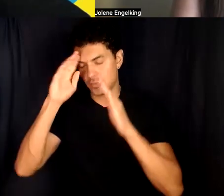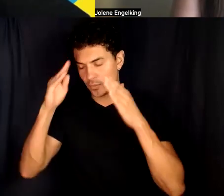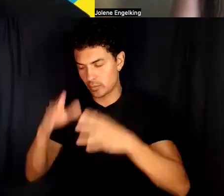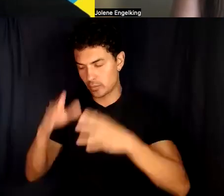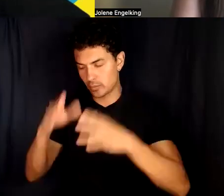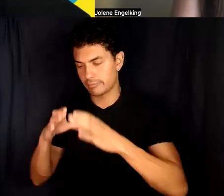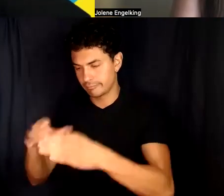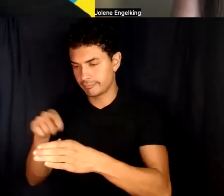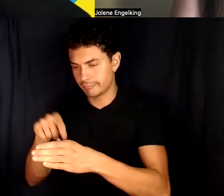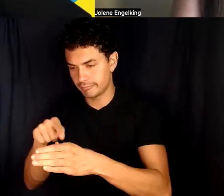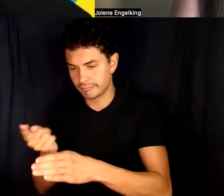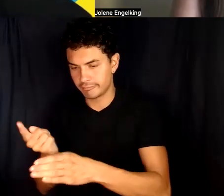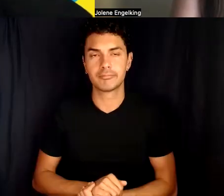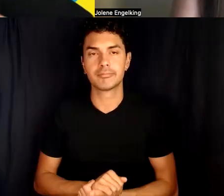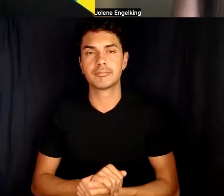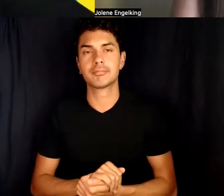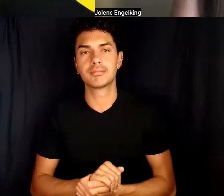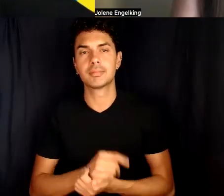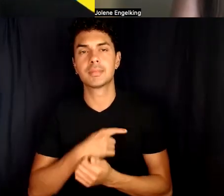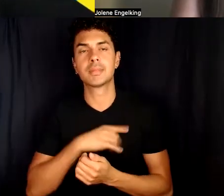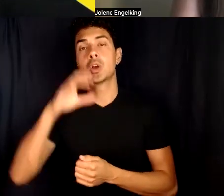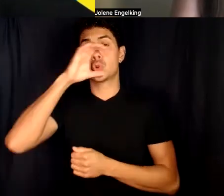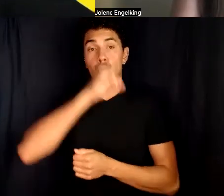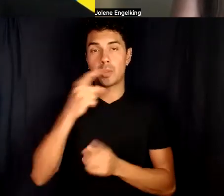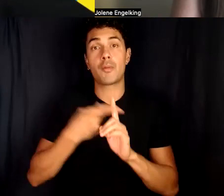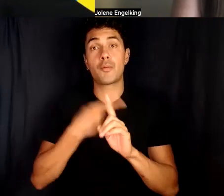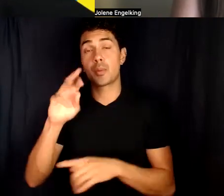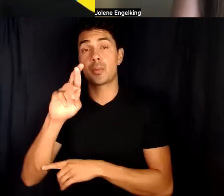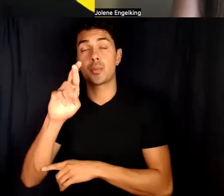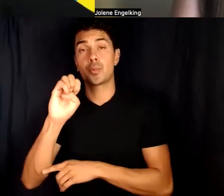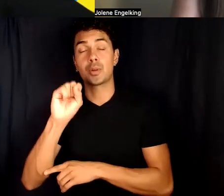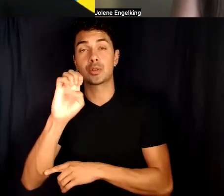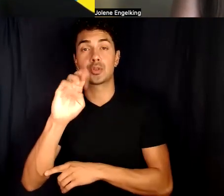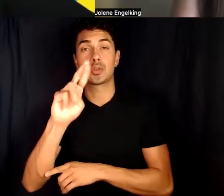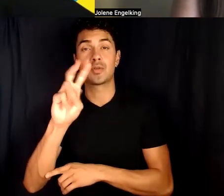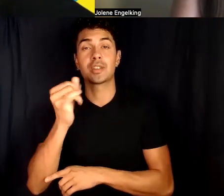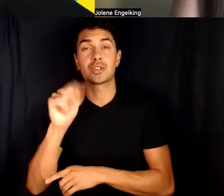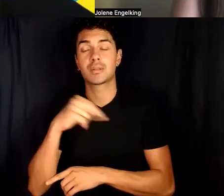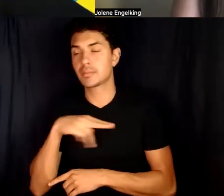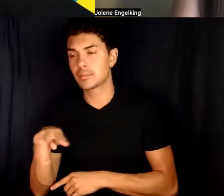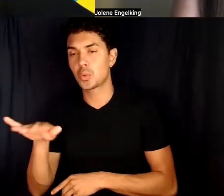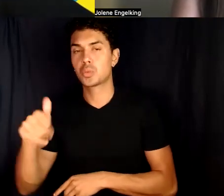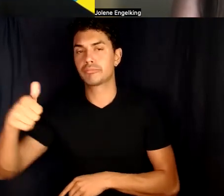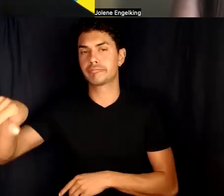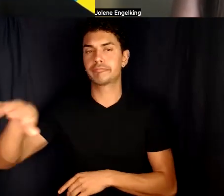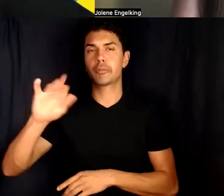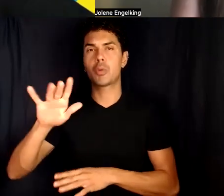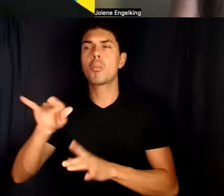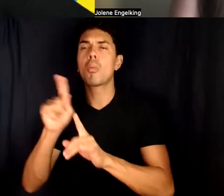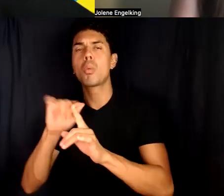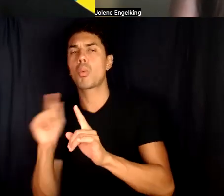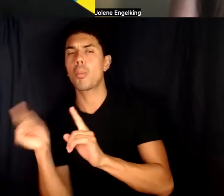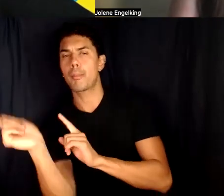the reservation and kind of not so much turning them away, but just kind of circling them back to the reservation, even though,